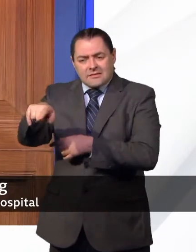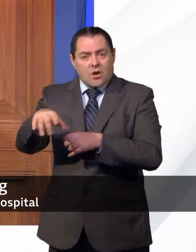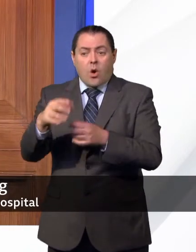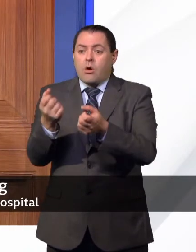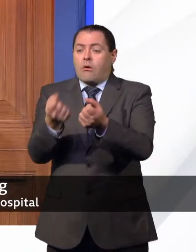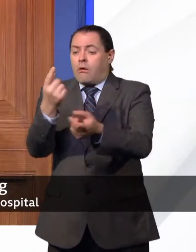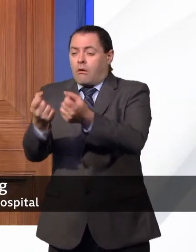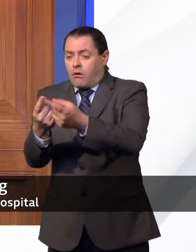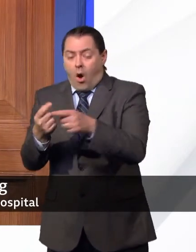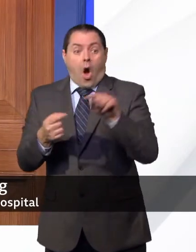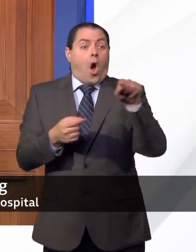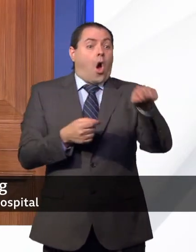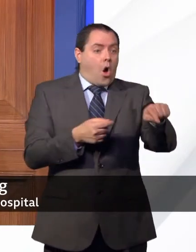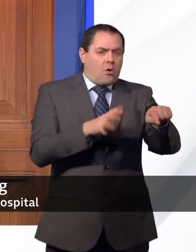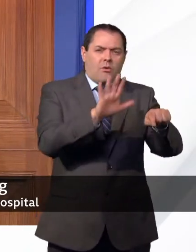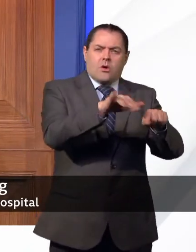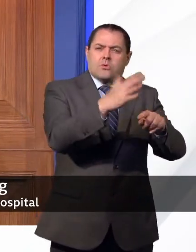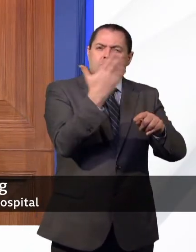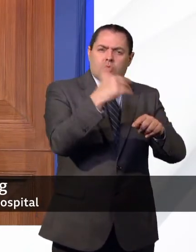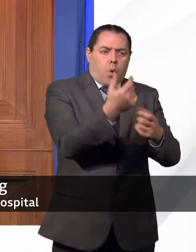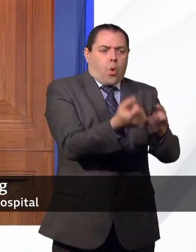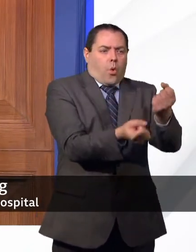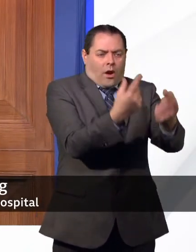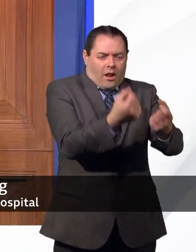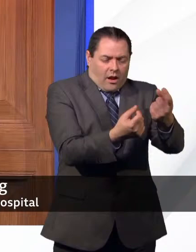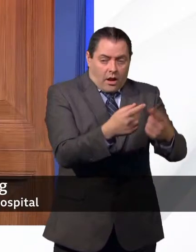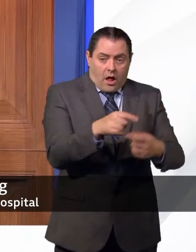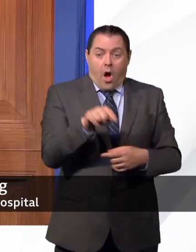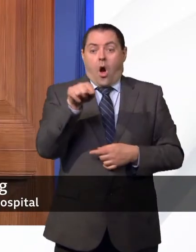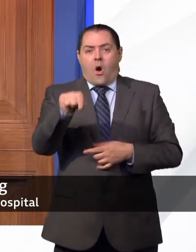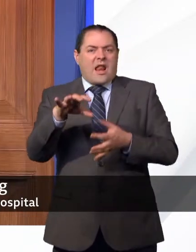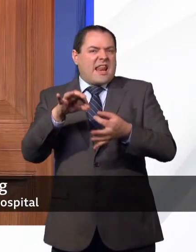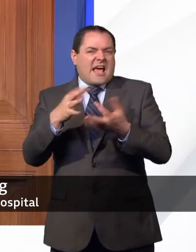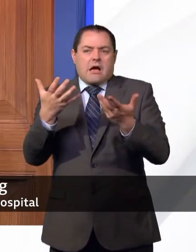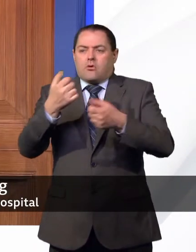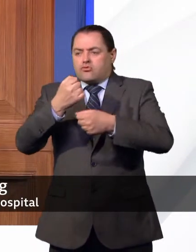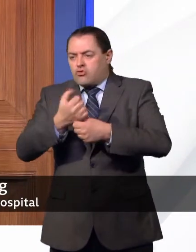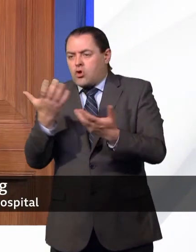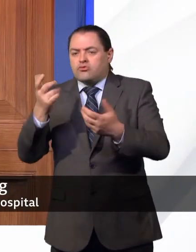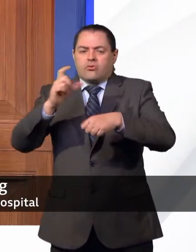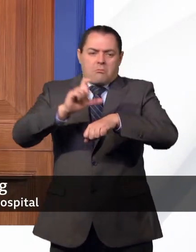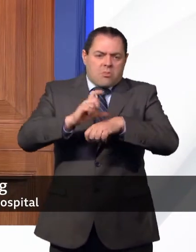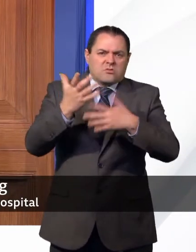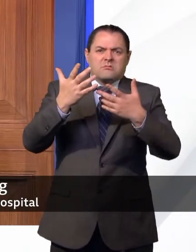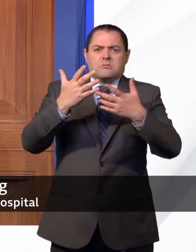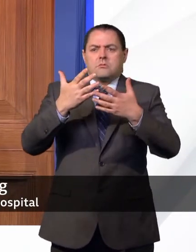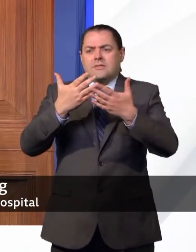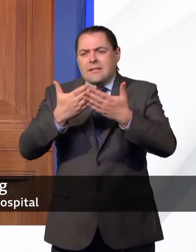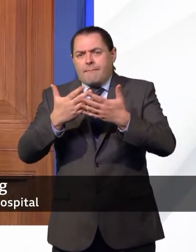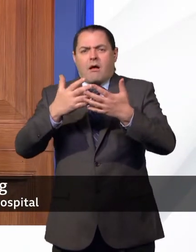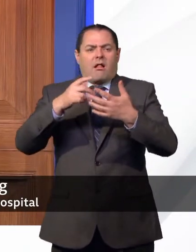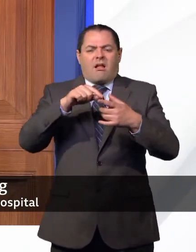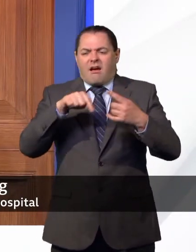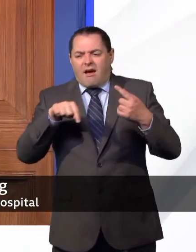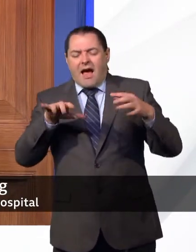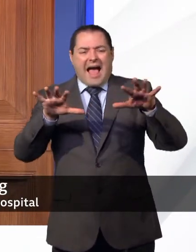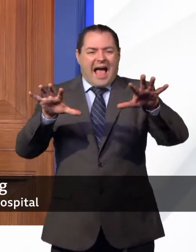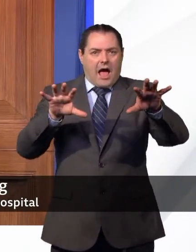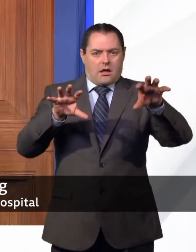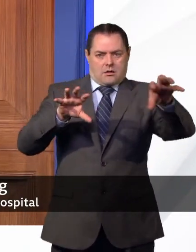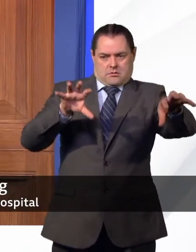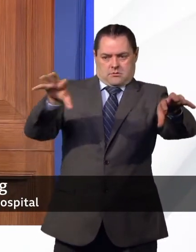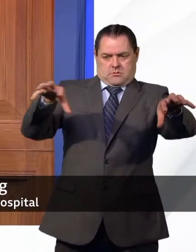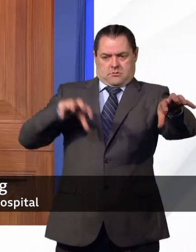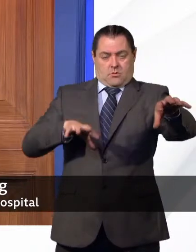faith building. And so it's really important that that local understanding is brought into the picture so that we